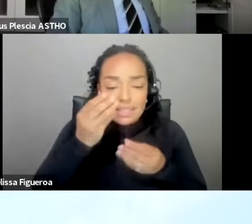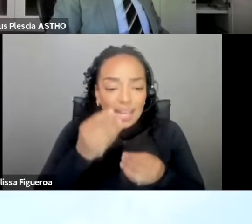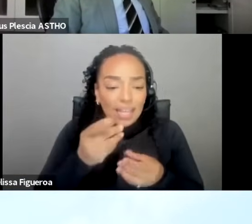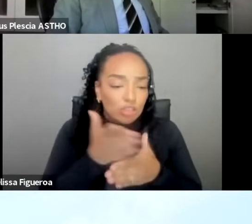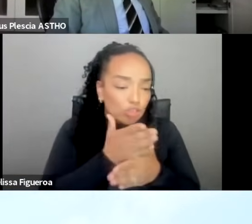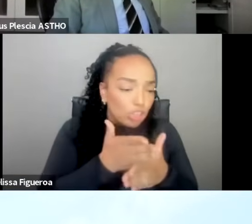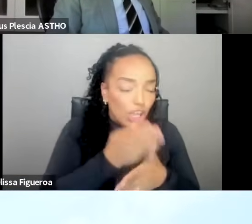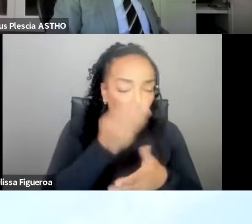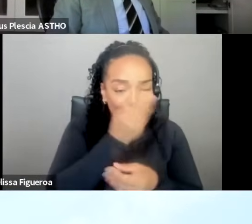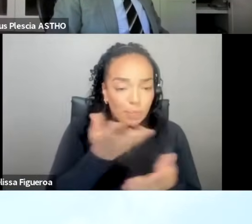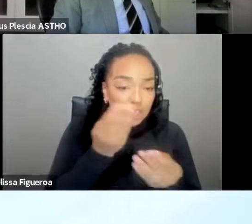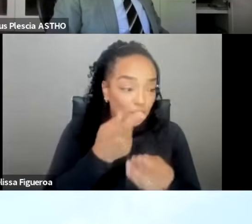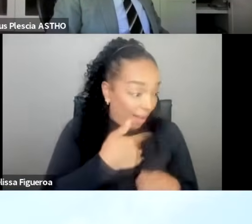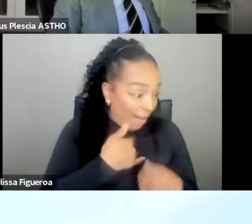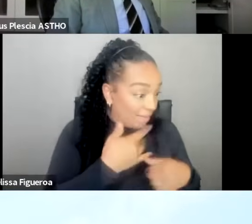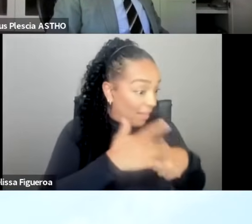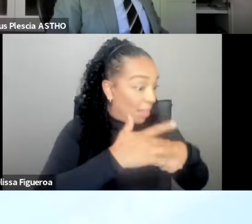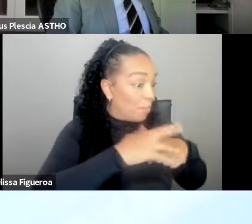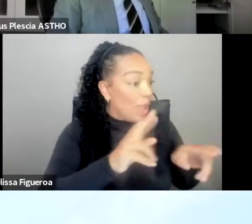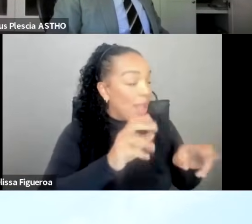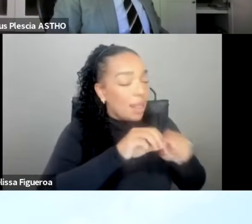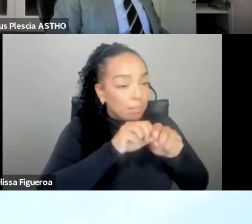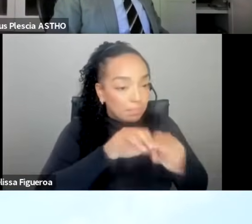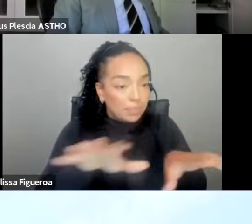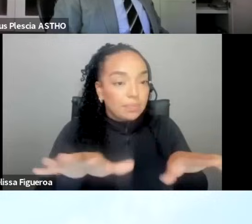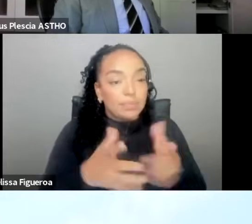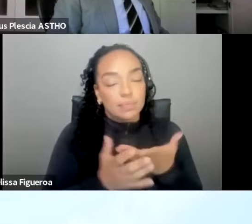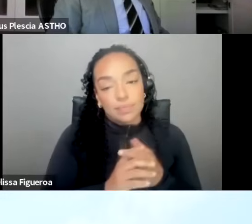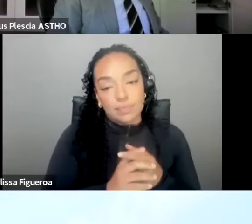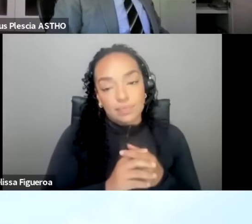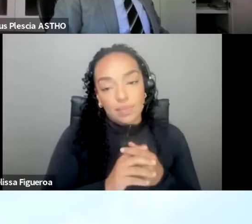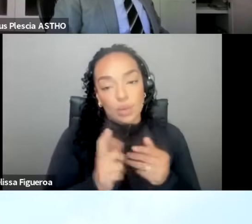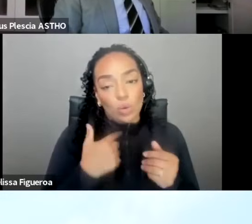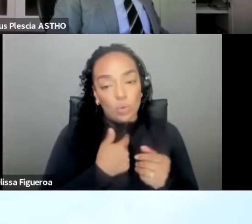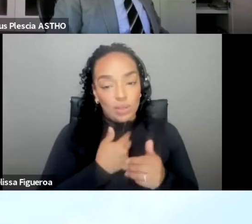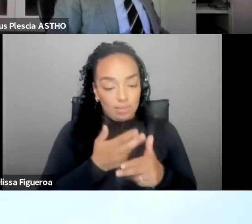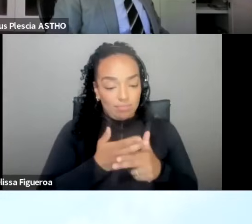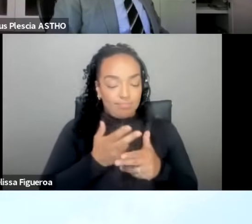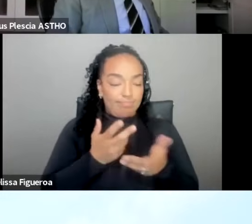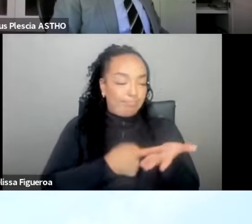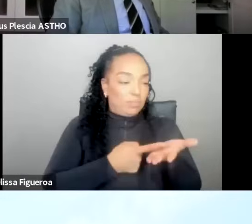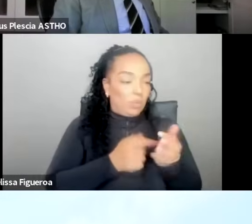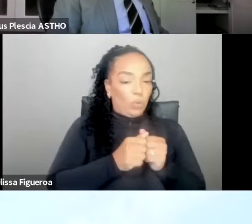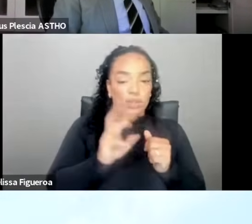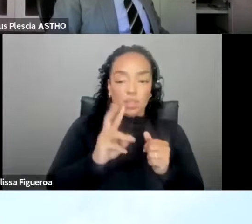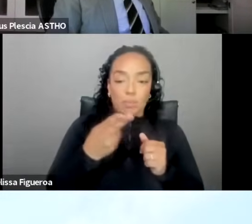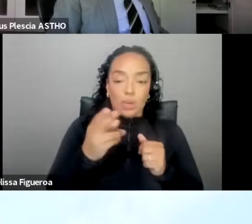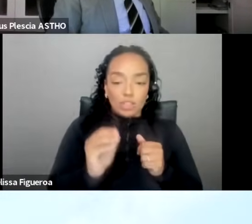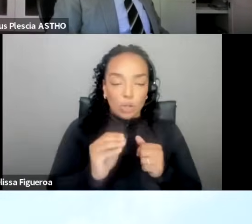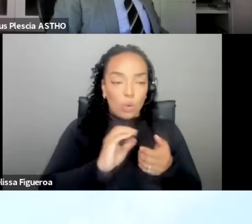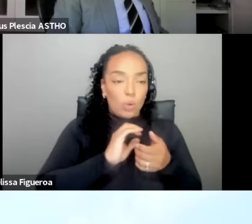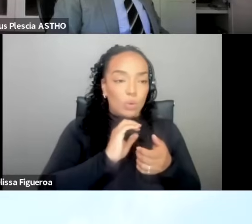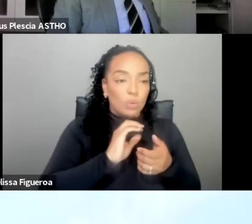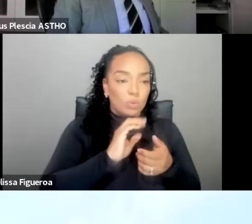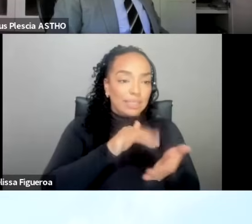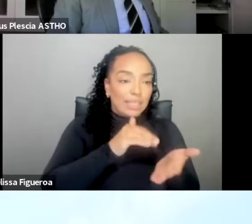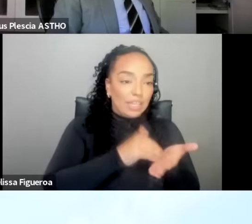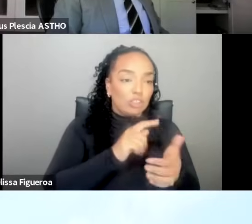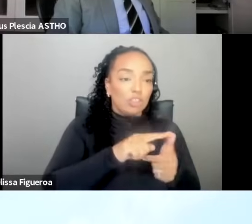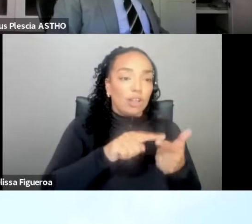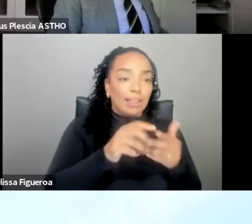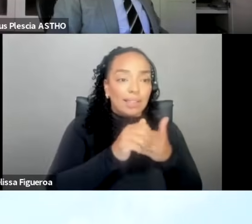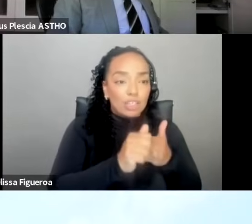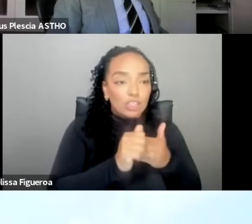it becomes available. And so we are often talking with our WHO Collaborating Center leadership, WHO Global